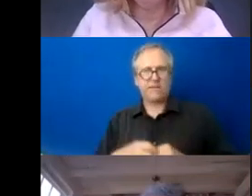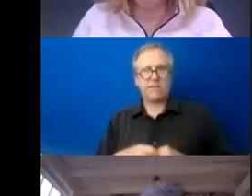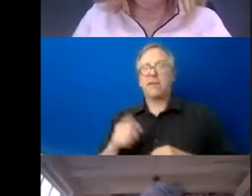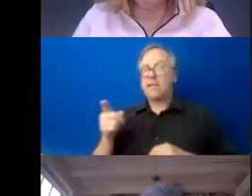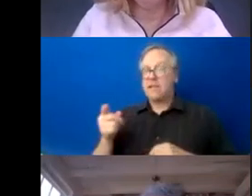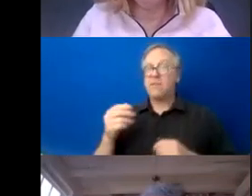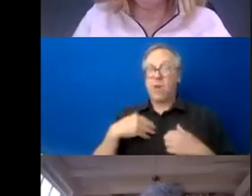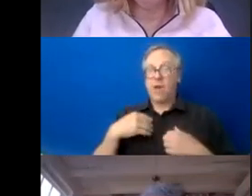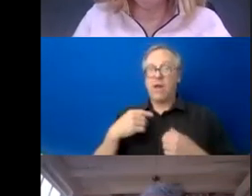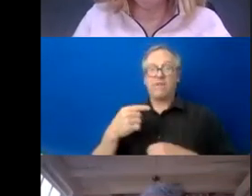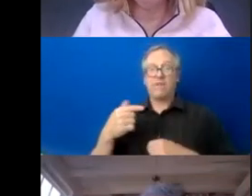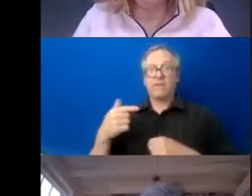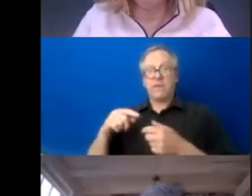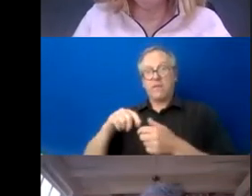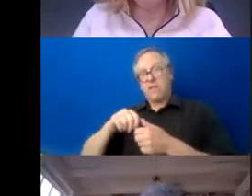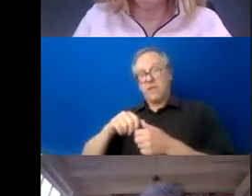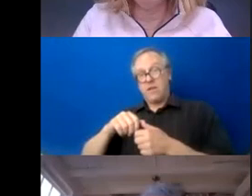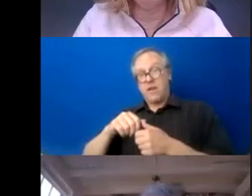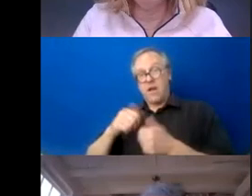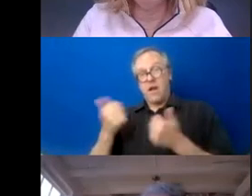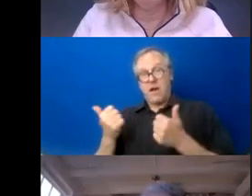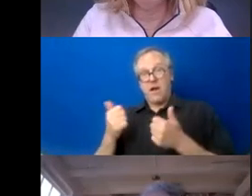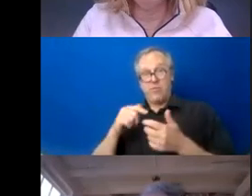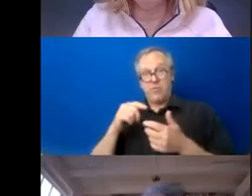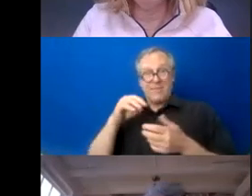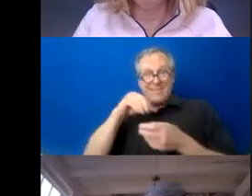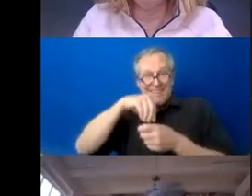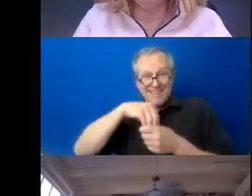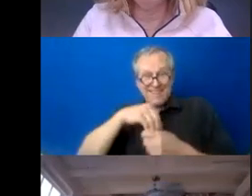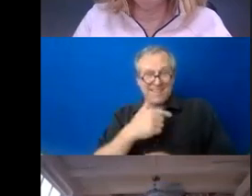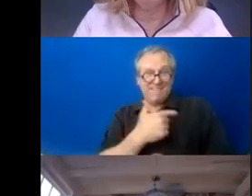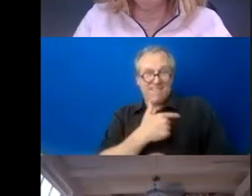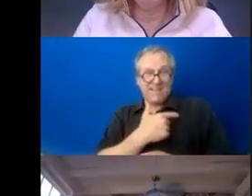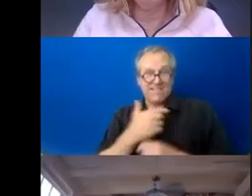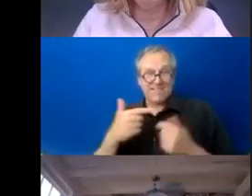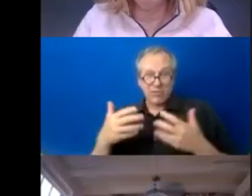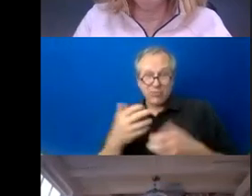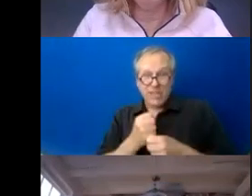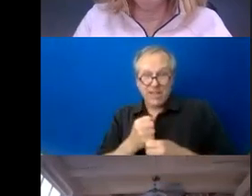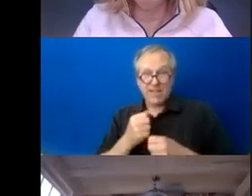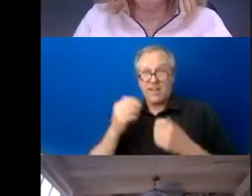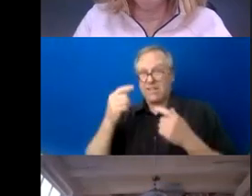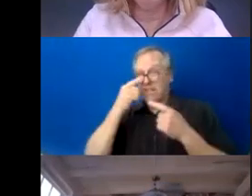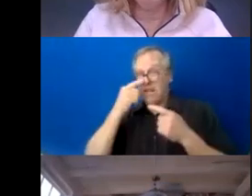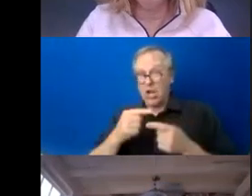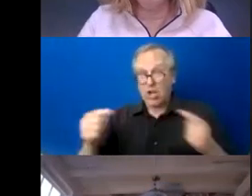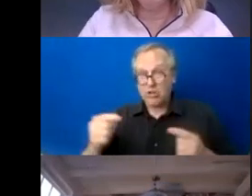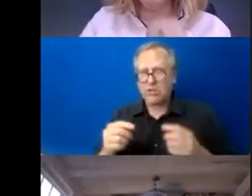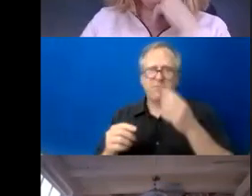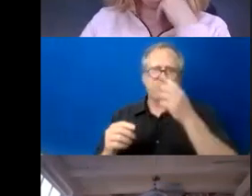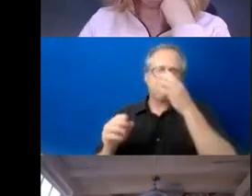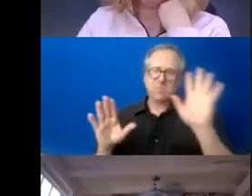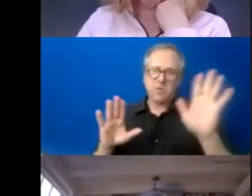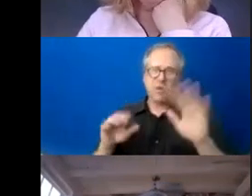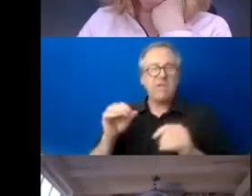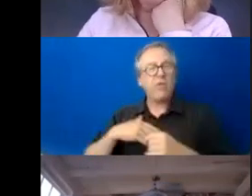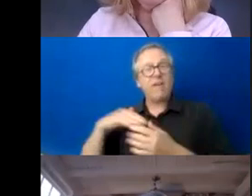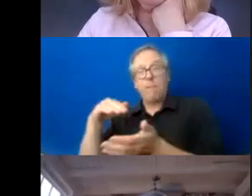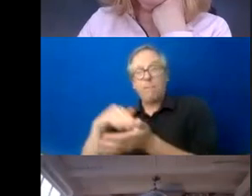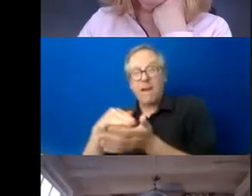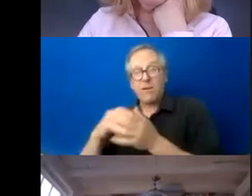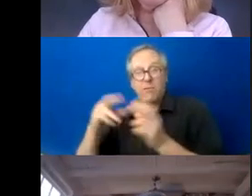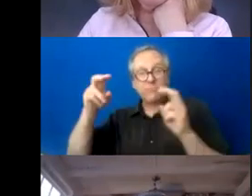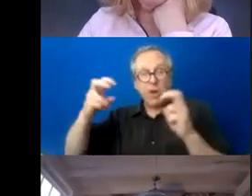allergic reaction to any of the vaccine components, then that would also be a contraindication. But in terms of any medically diagnosed pre-existing